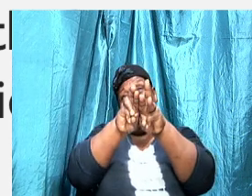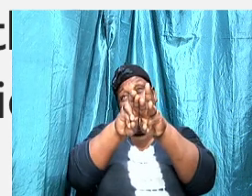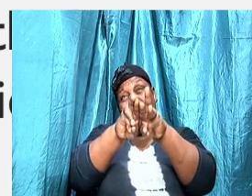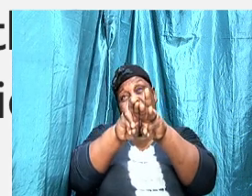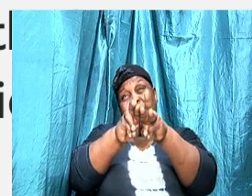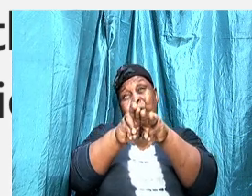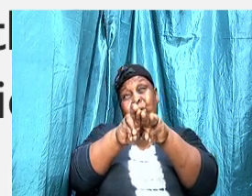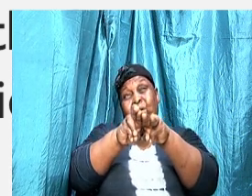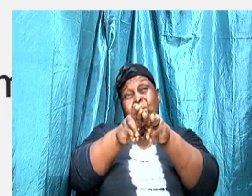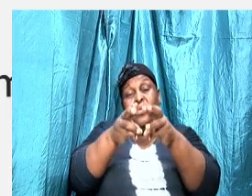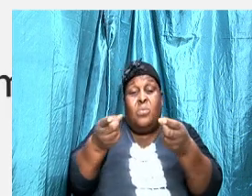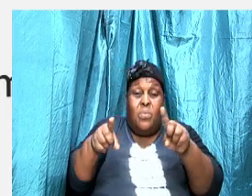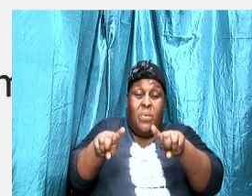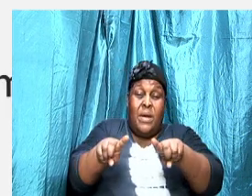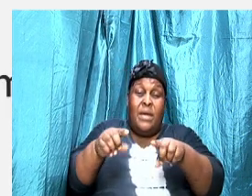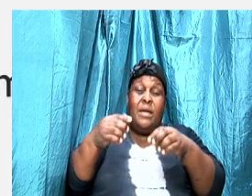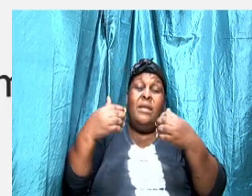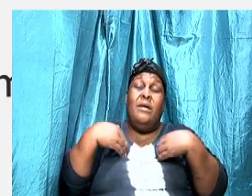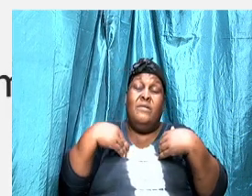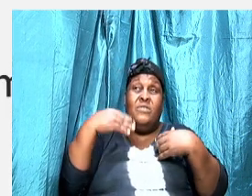hearts. Next slide.